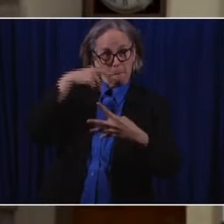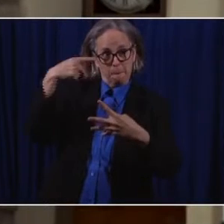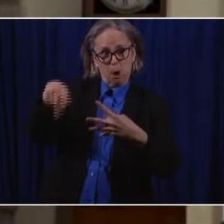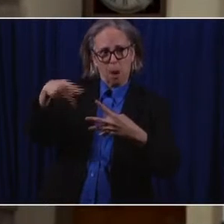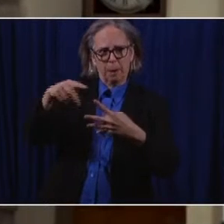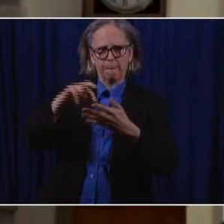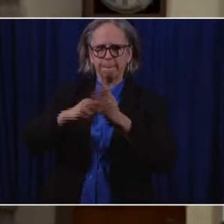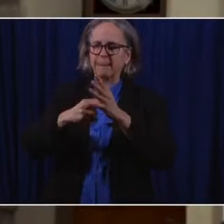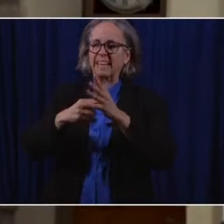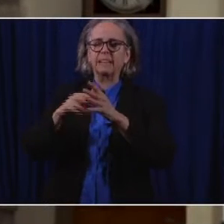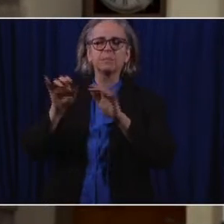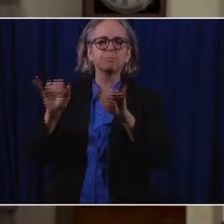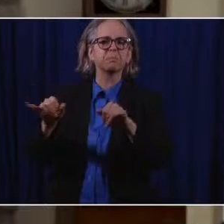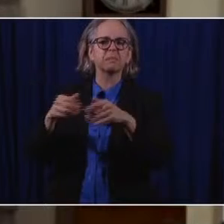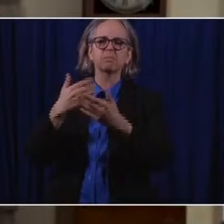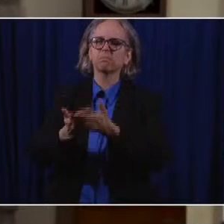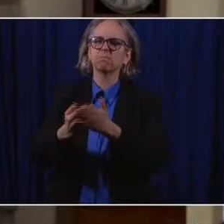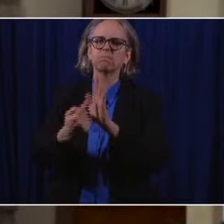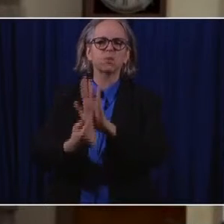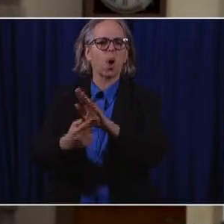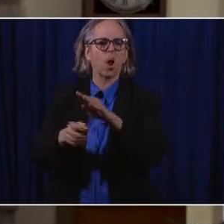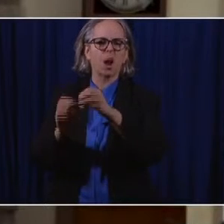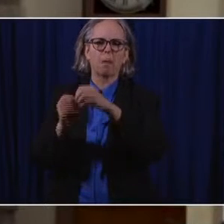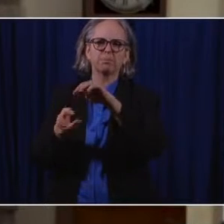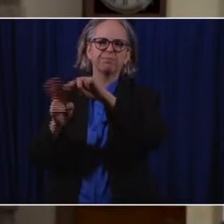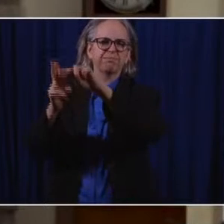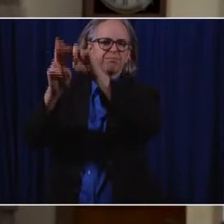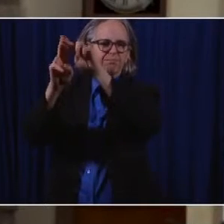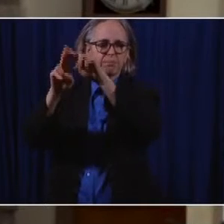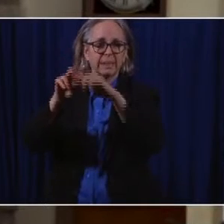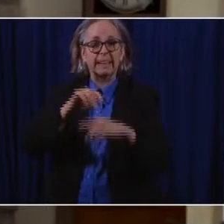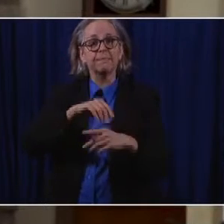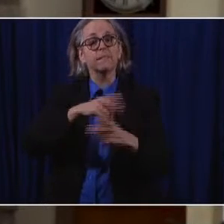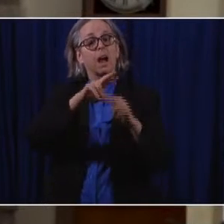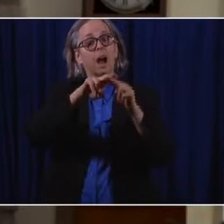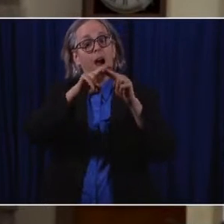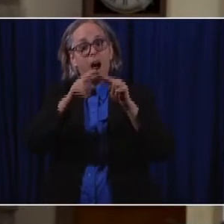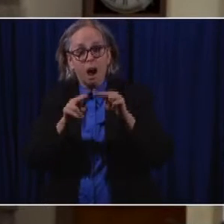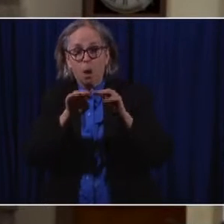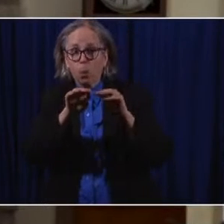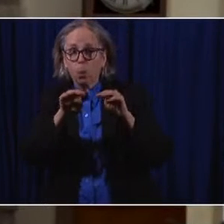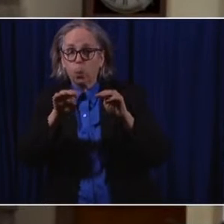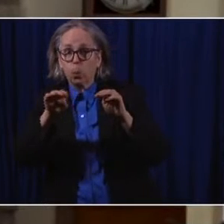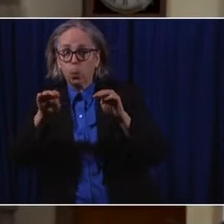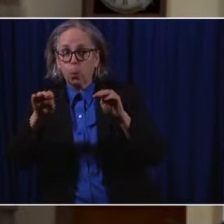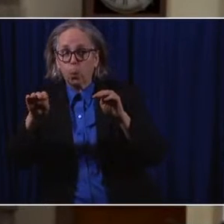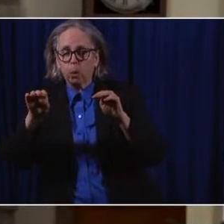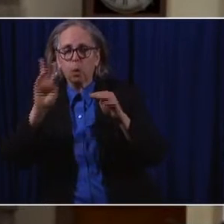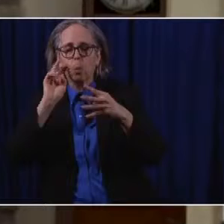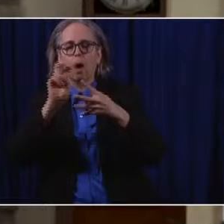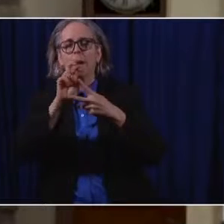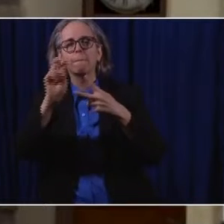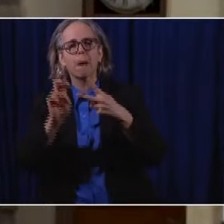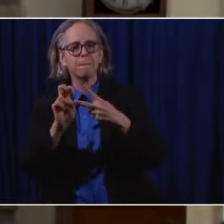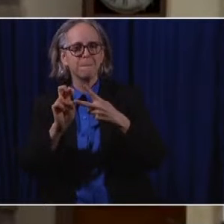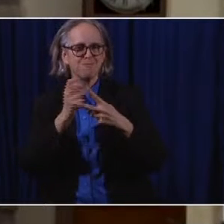very dangerous level, it will, the way the system is set up, go back to red.